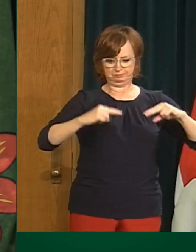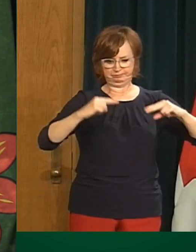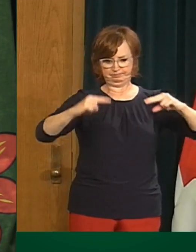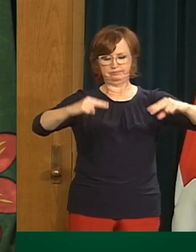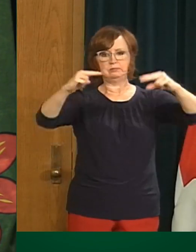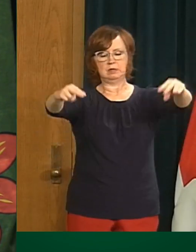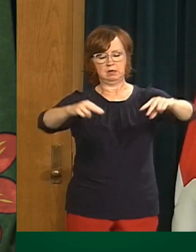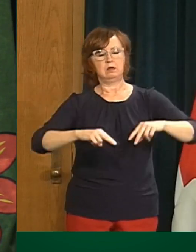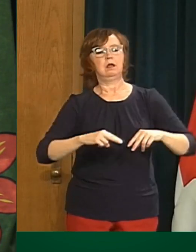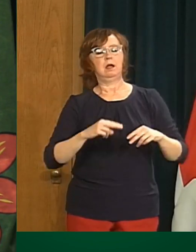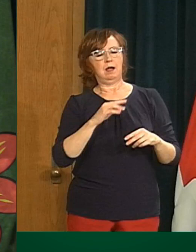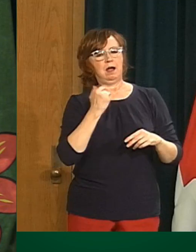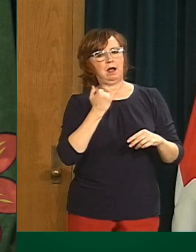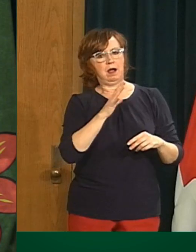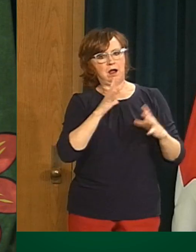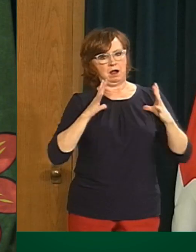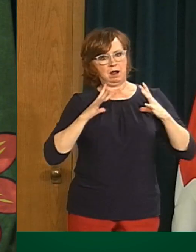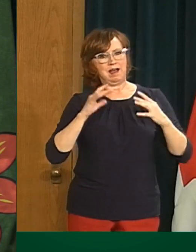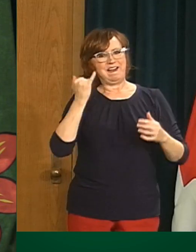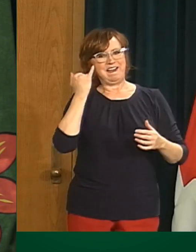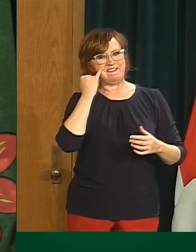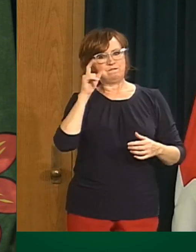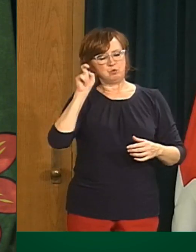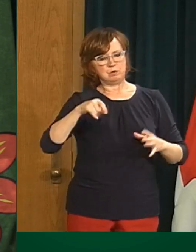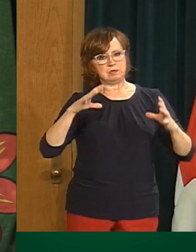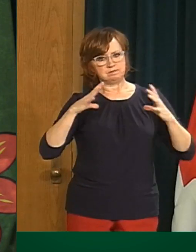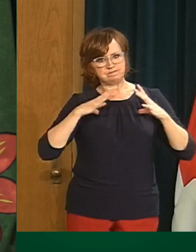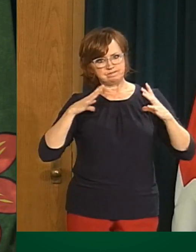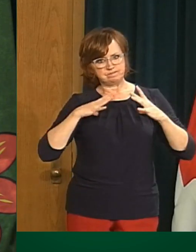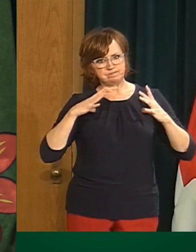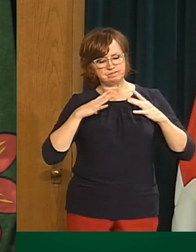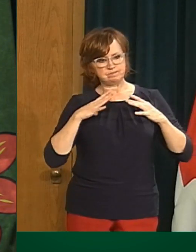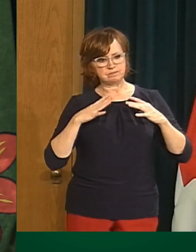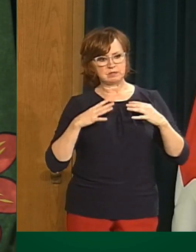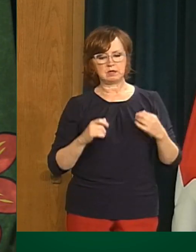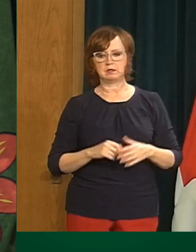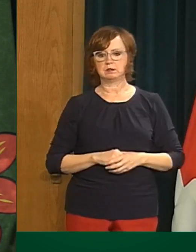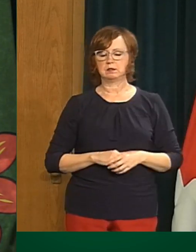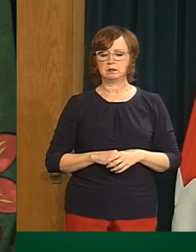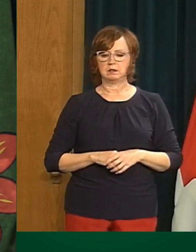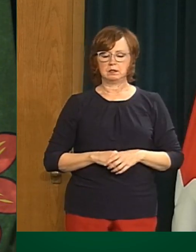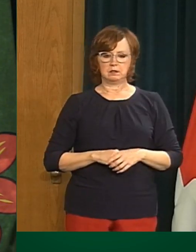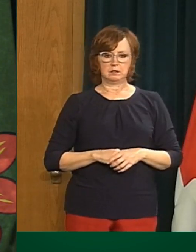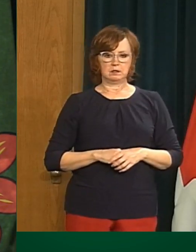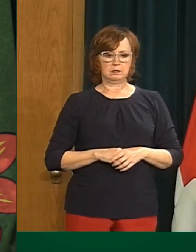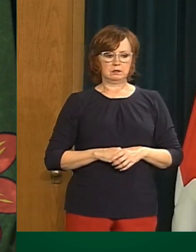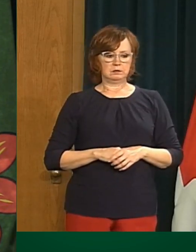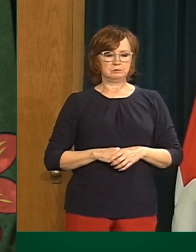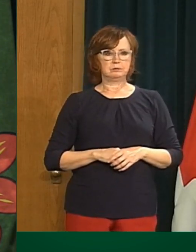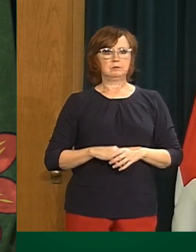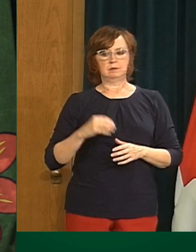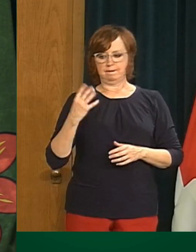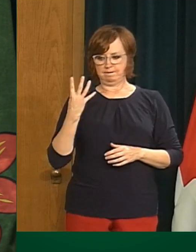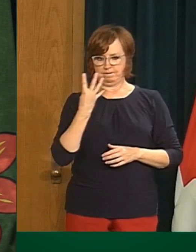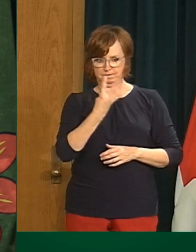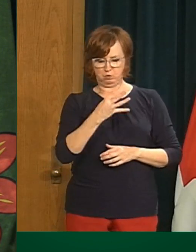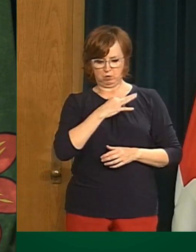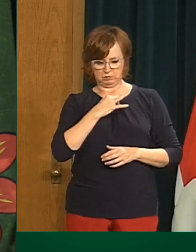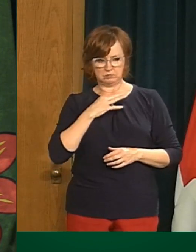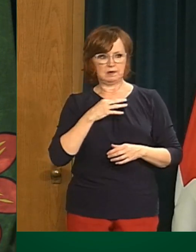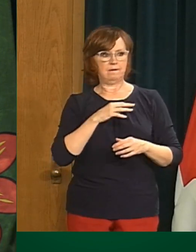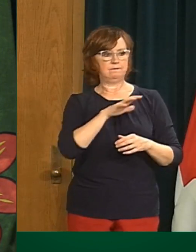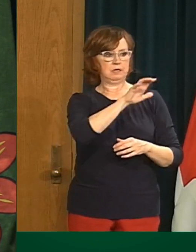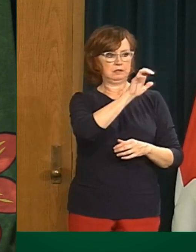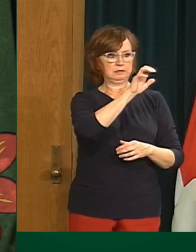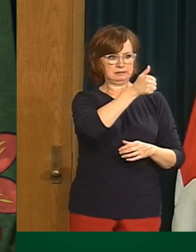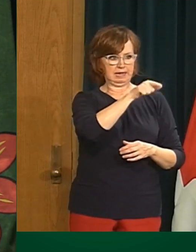Loche. There's about 10 individuals that do reside in the community. So they will help us with these further